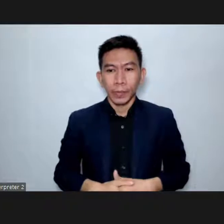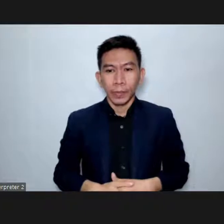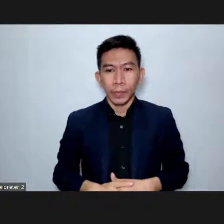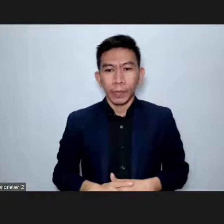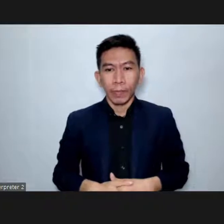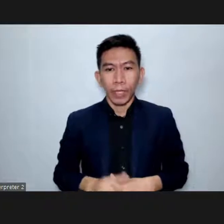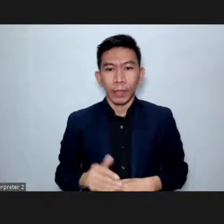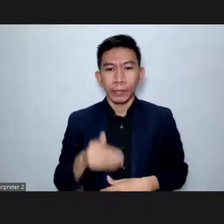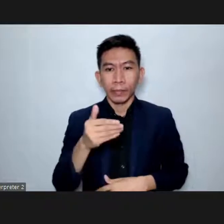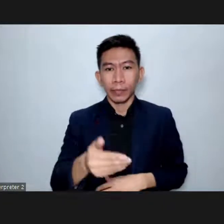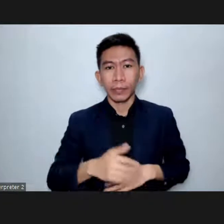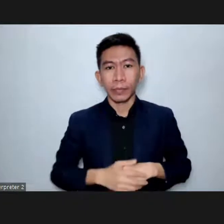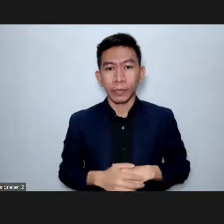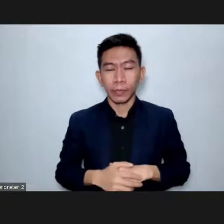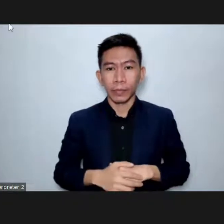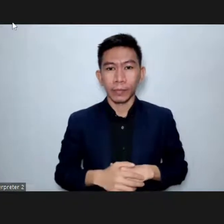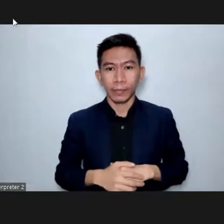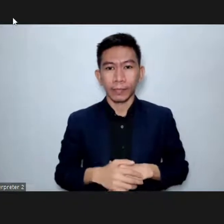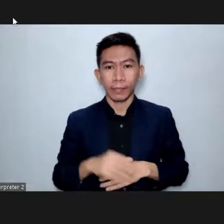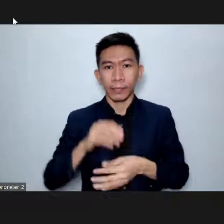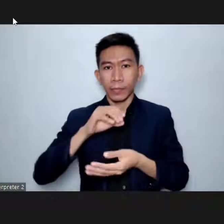Dr. Andre Ilbani